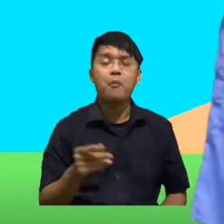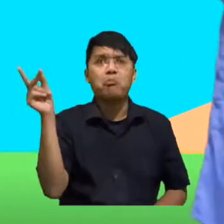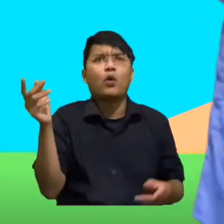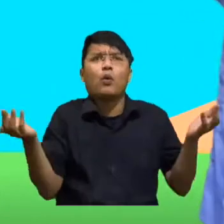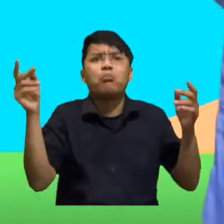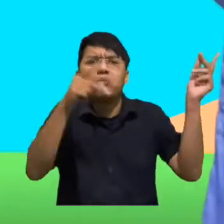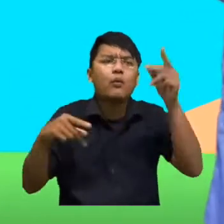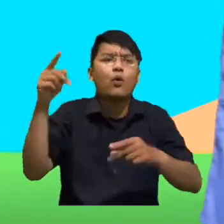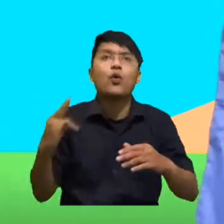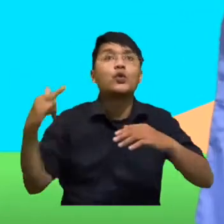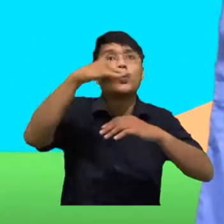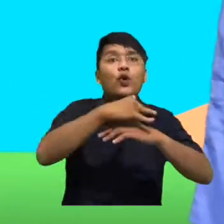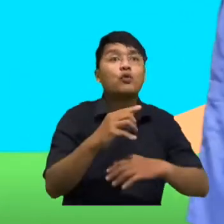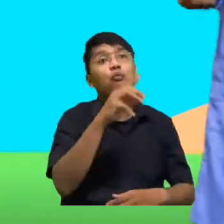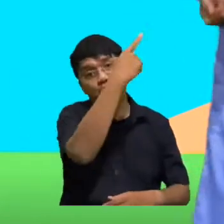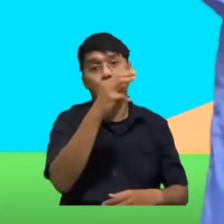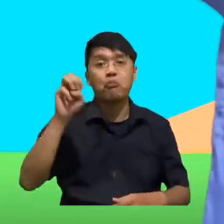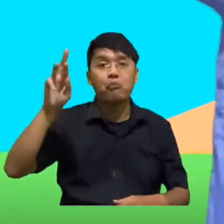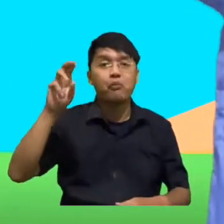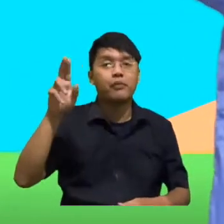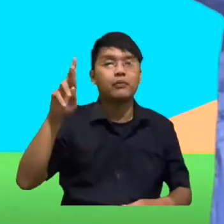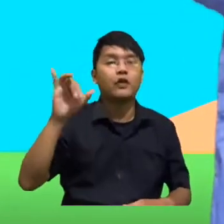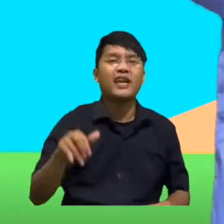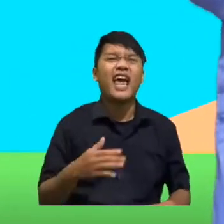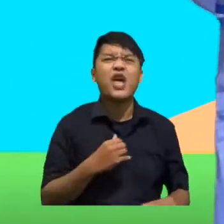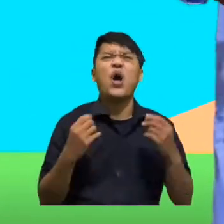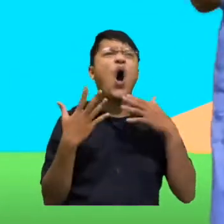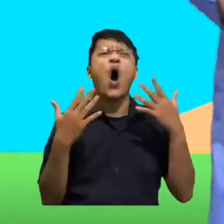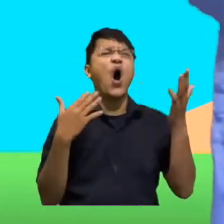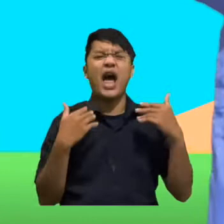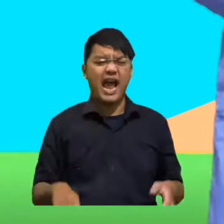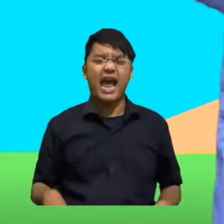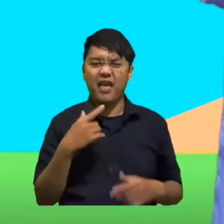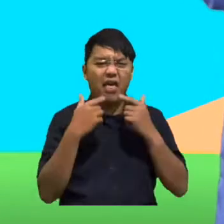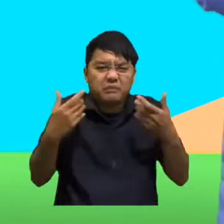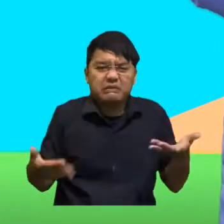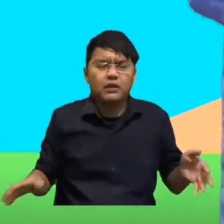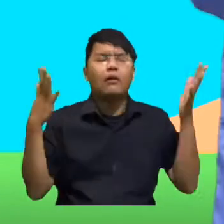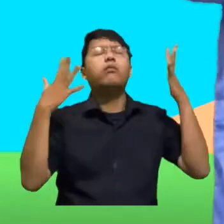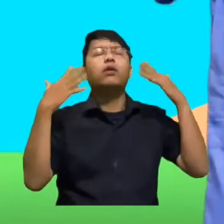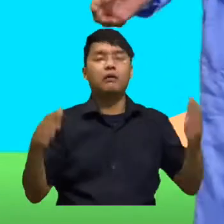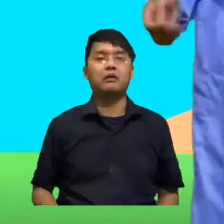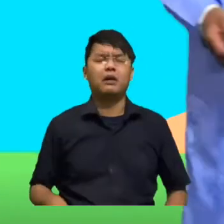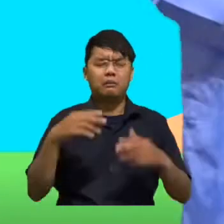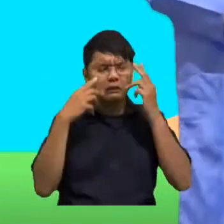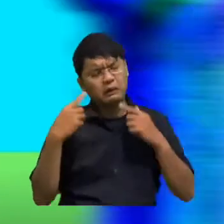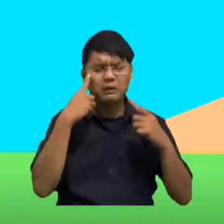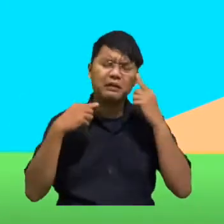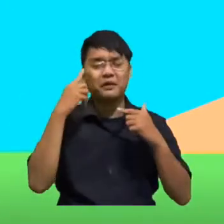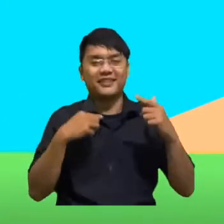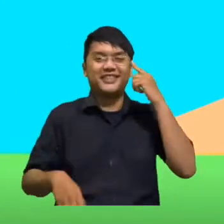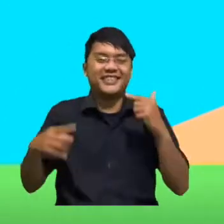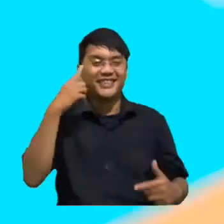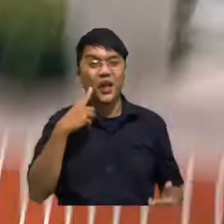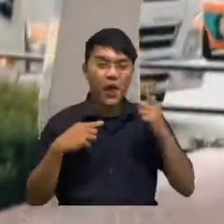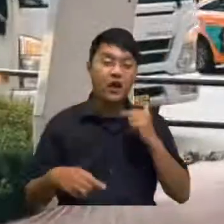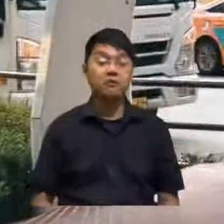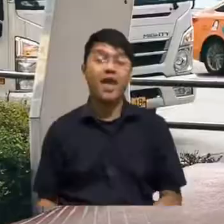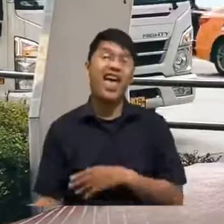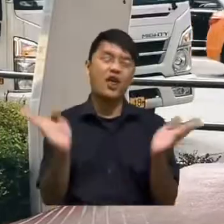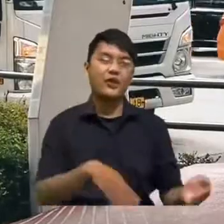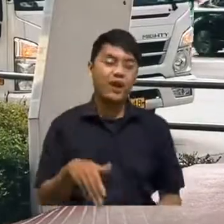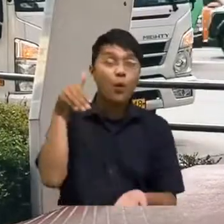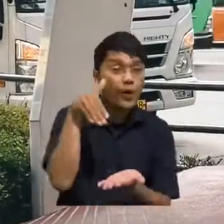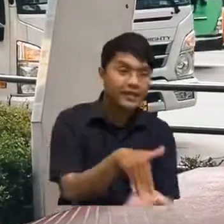to Mercury and Venus which has extremely hot temperature and sulfuric acid? Pathetic. Also,